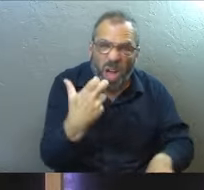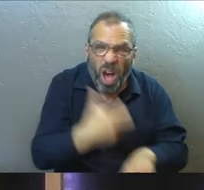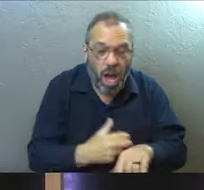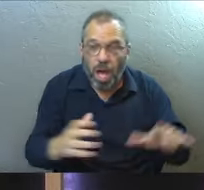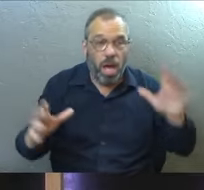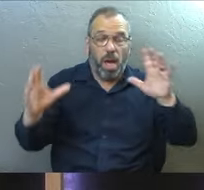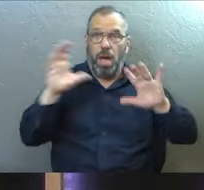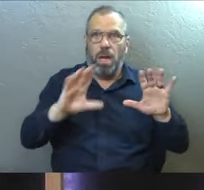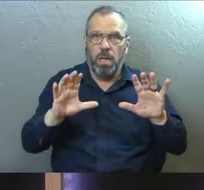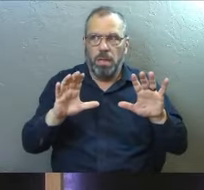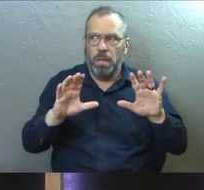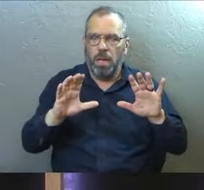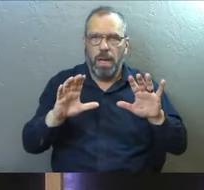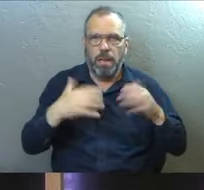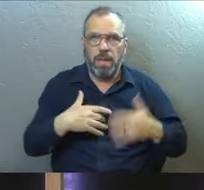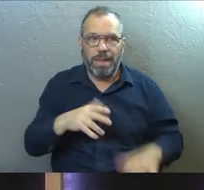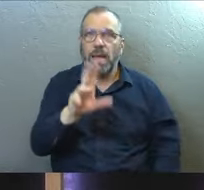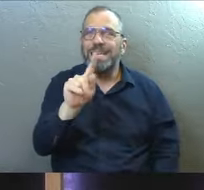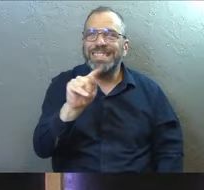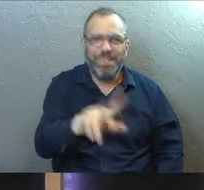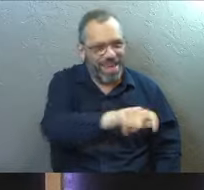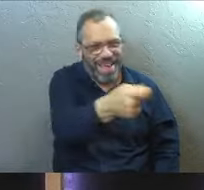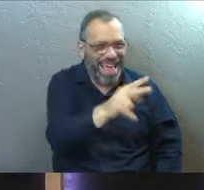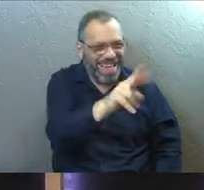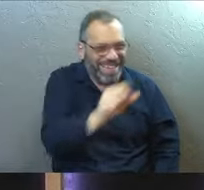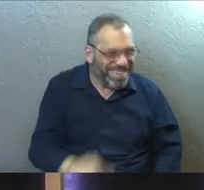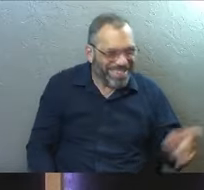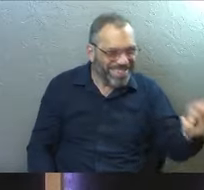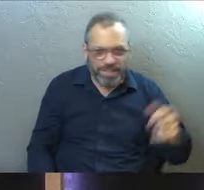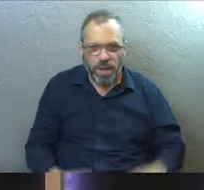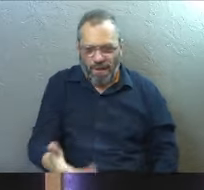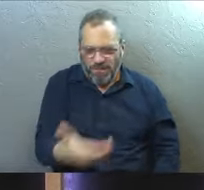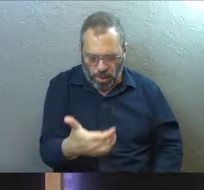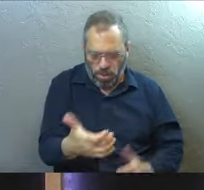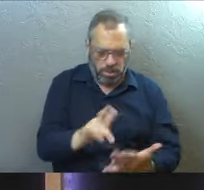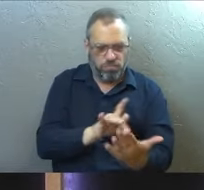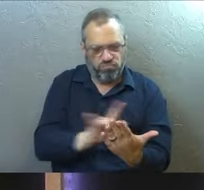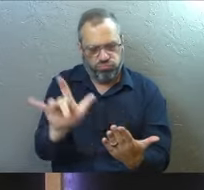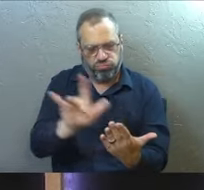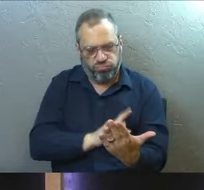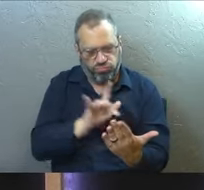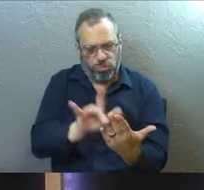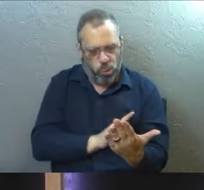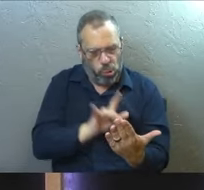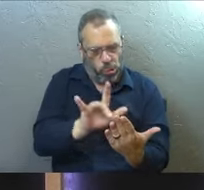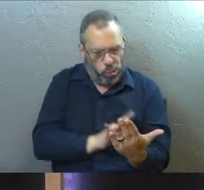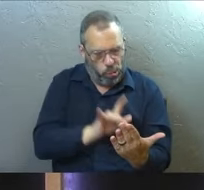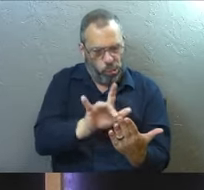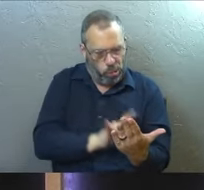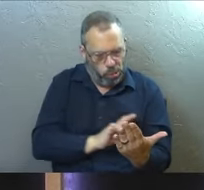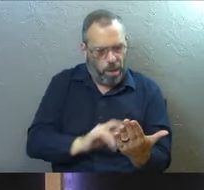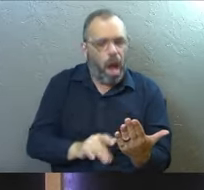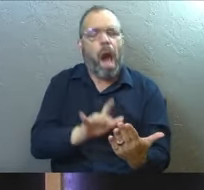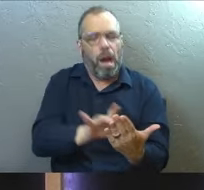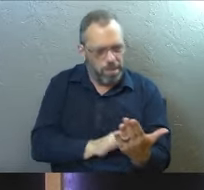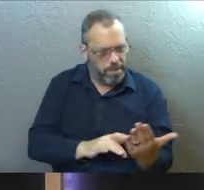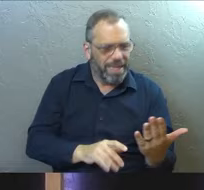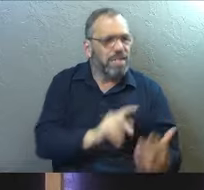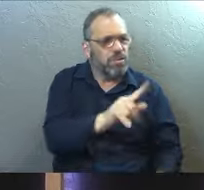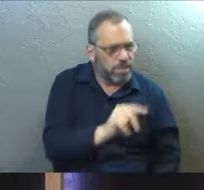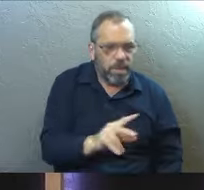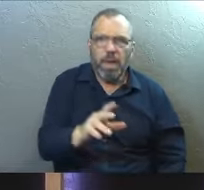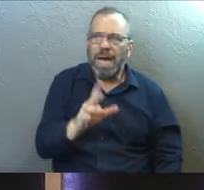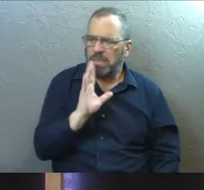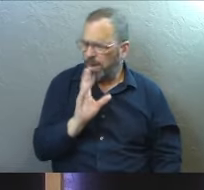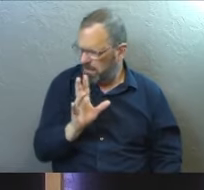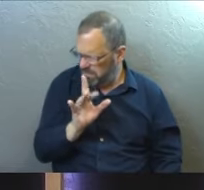single direction? When we turn on the news, you know, when we turn on our phones, all these things are constantly wanting our attention. I talked